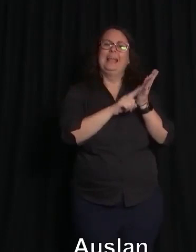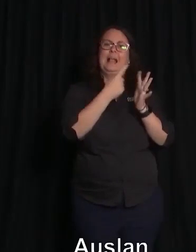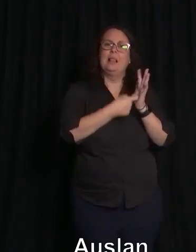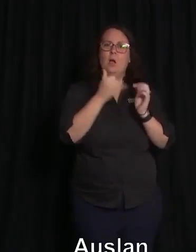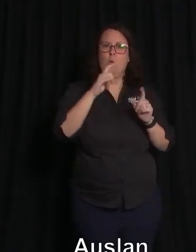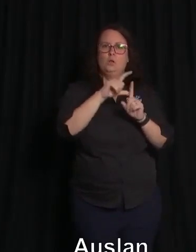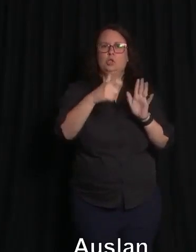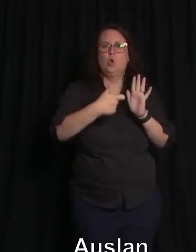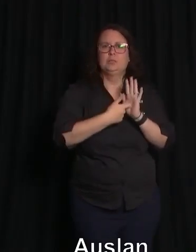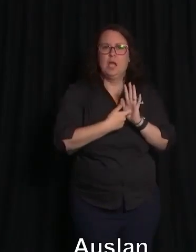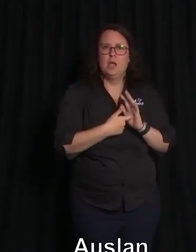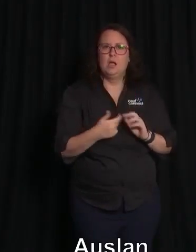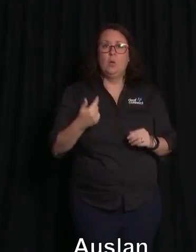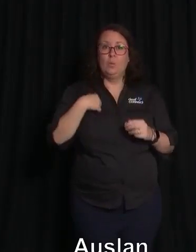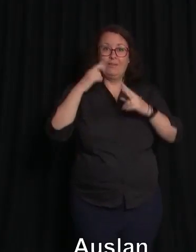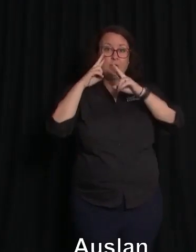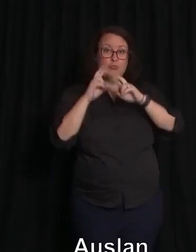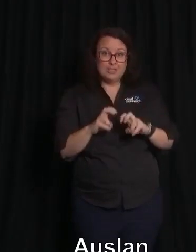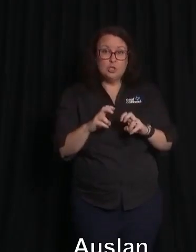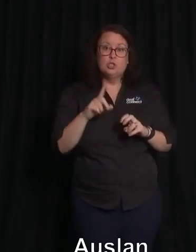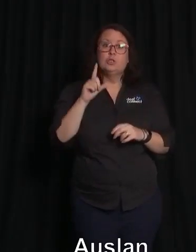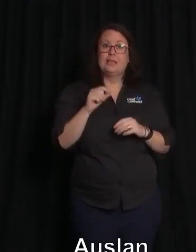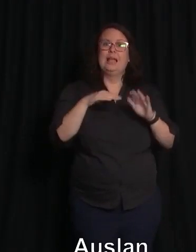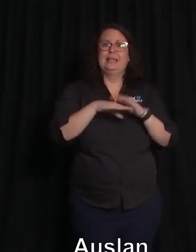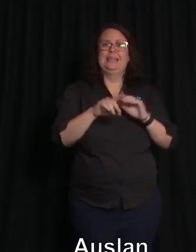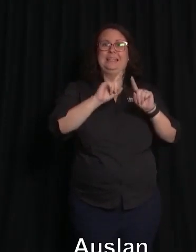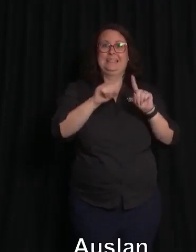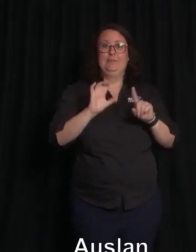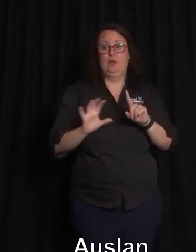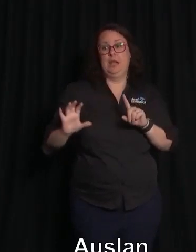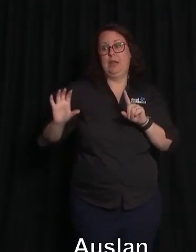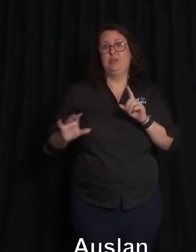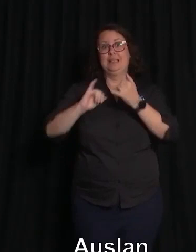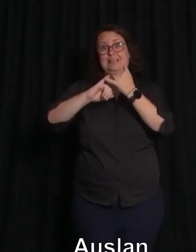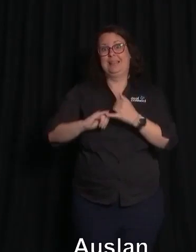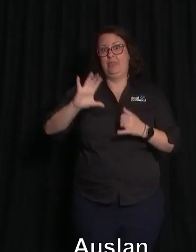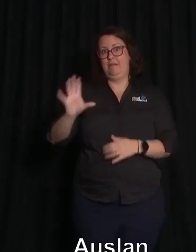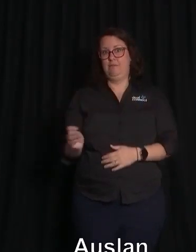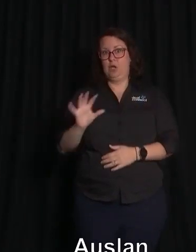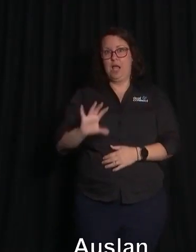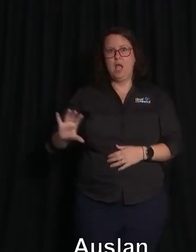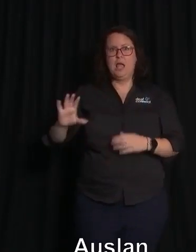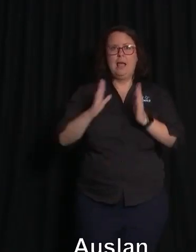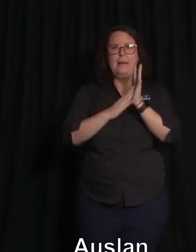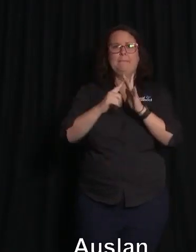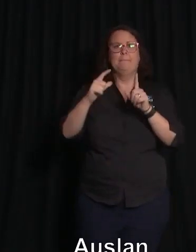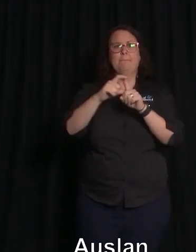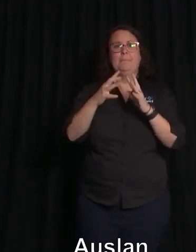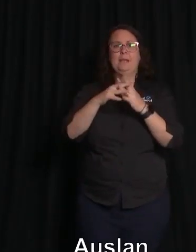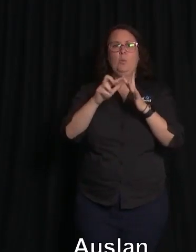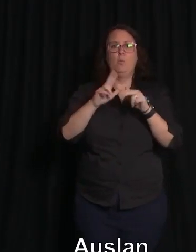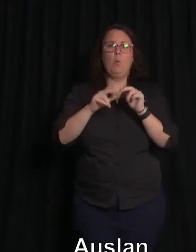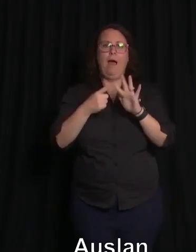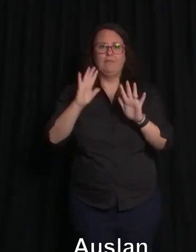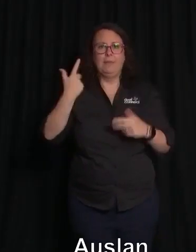doctor. And we've had research done in certain provinces in Southern Africa where midwives has come forward and said